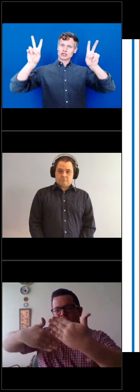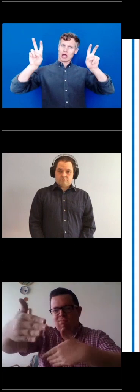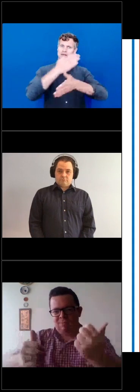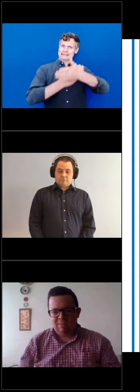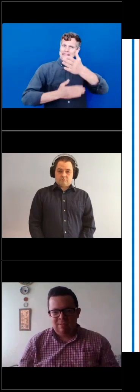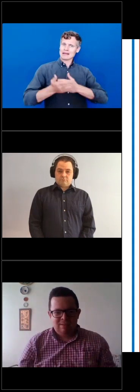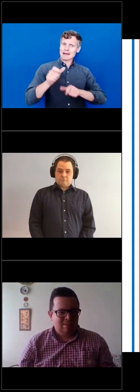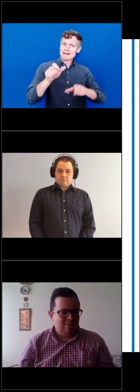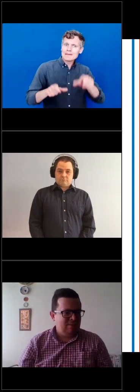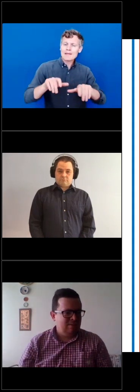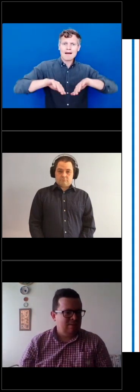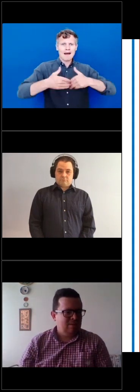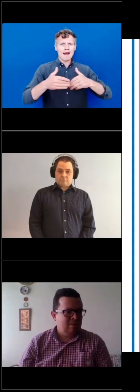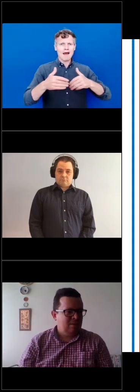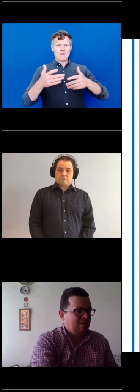clusters